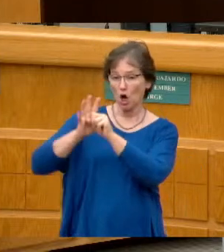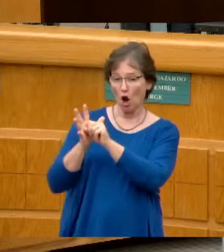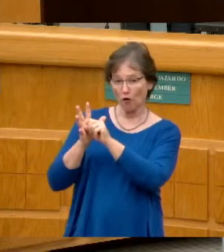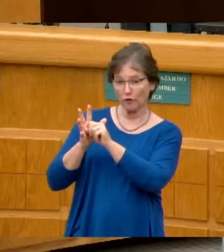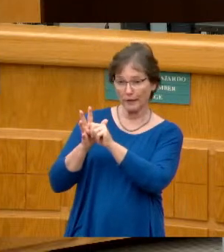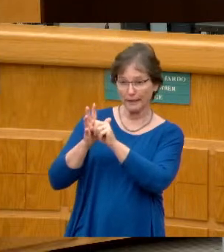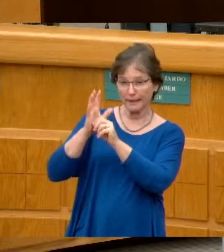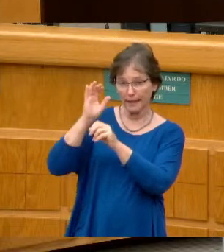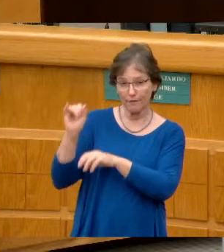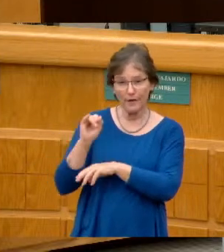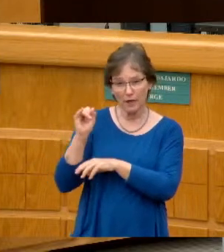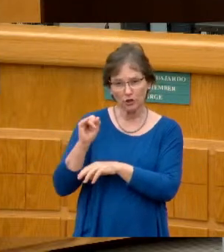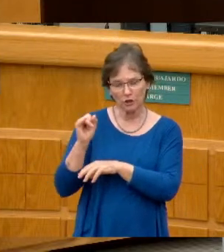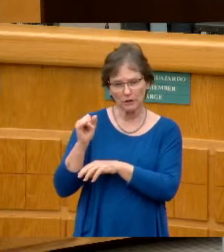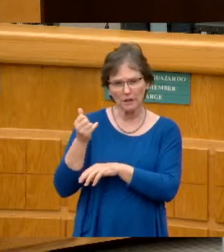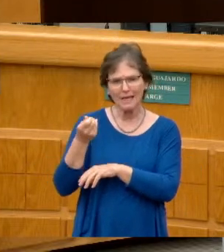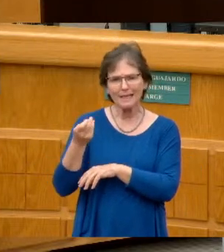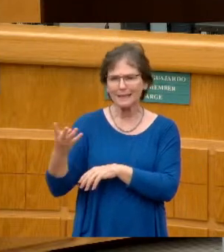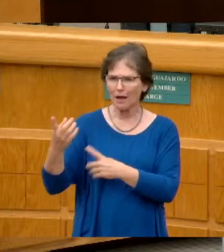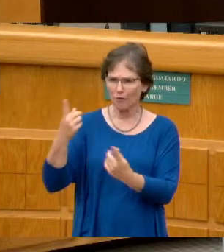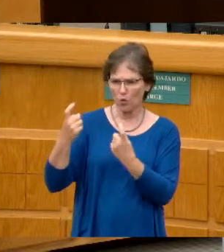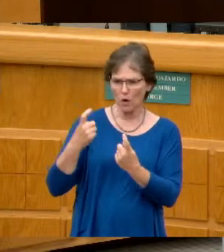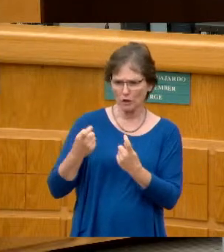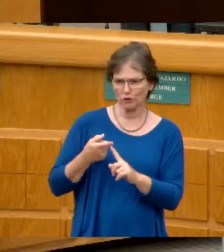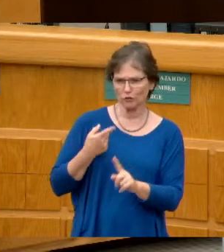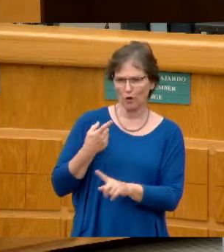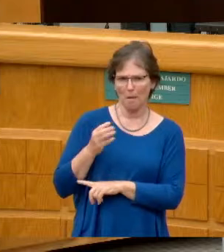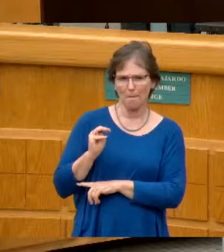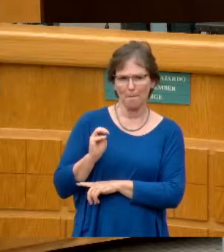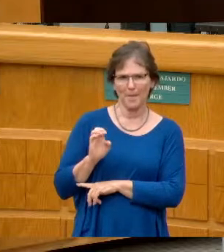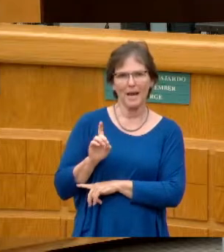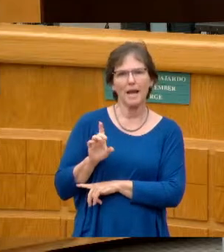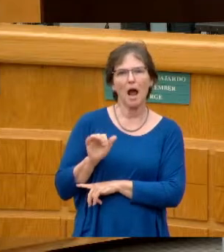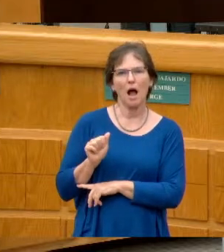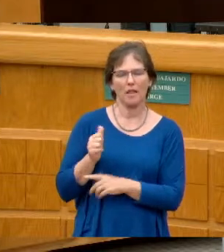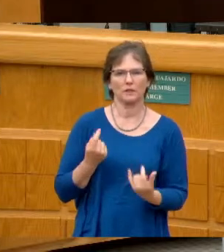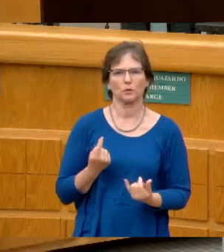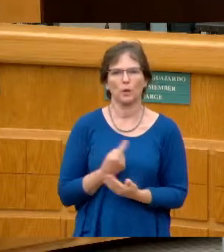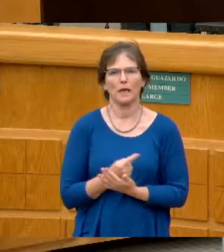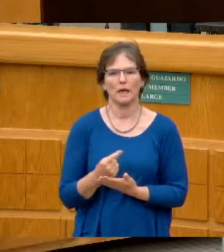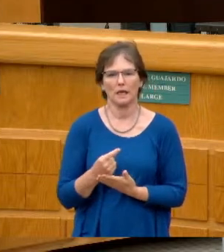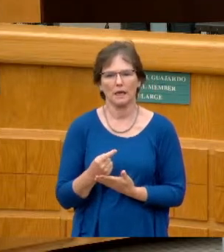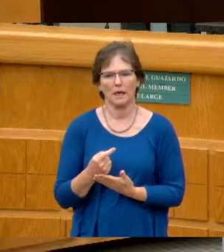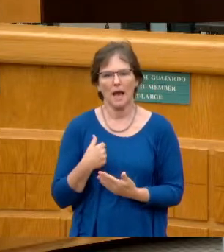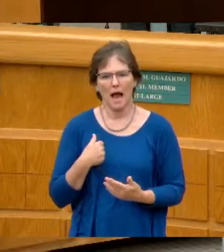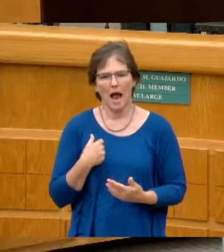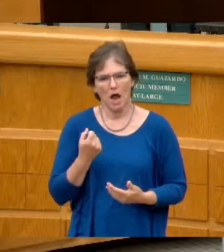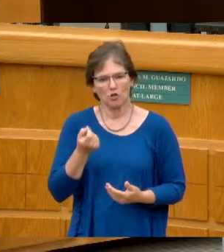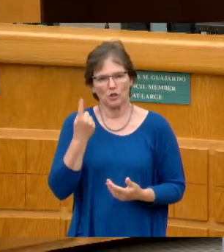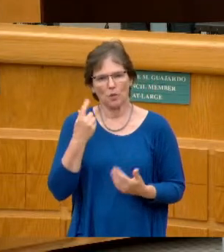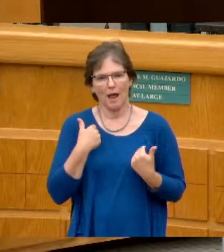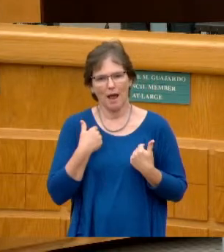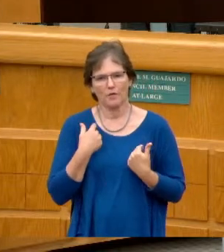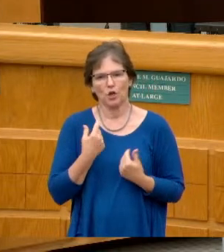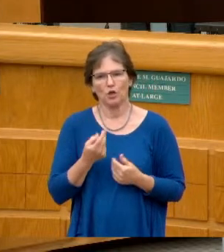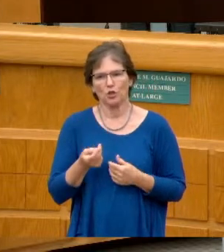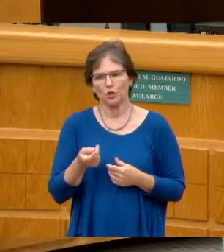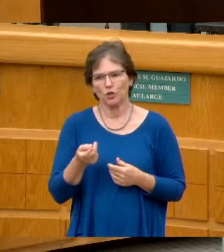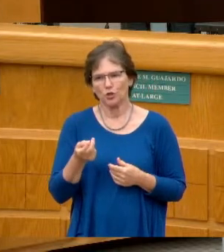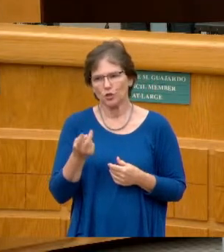instructions that are given to you regarding law enforcement and cleanup personnel, so we can restore the